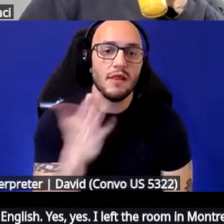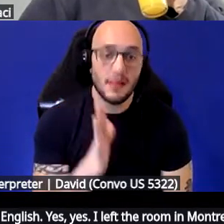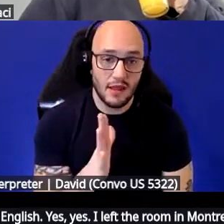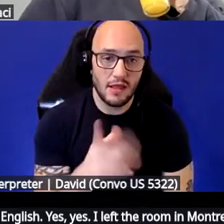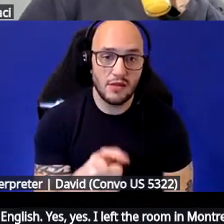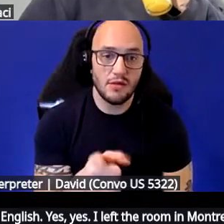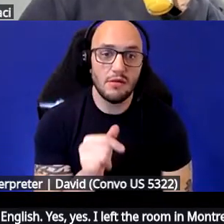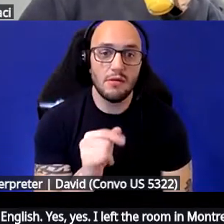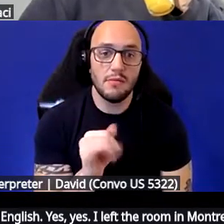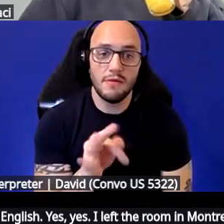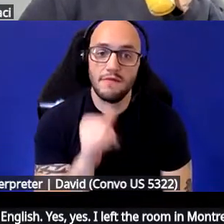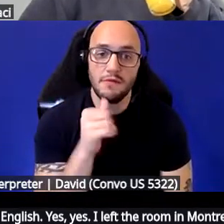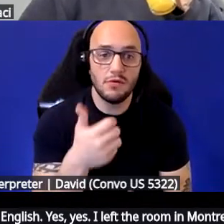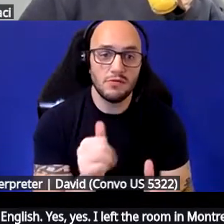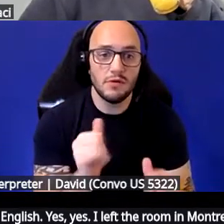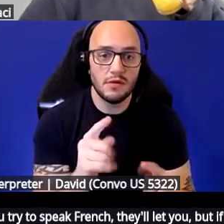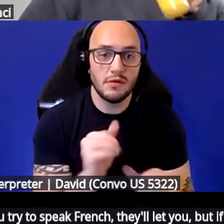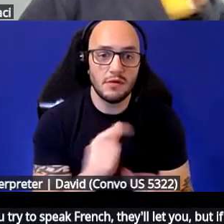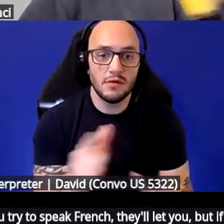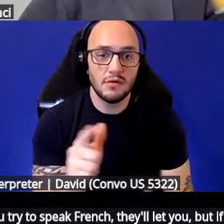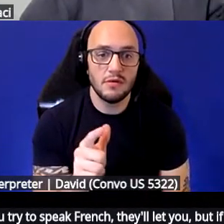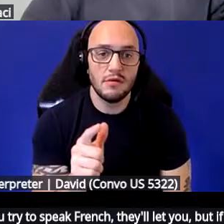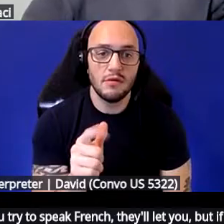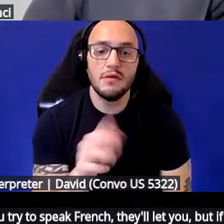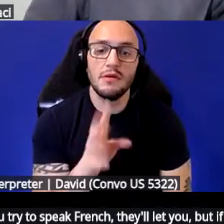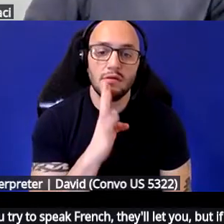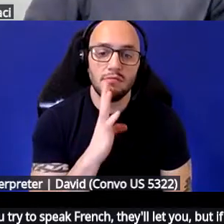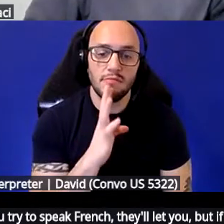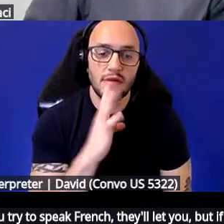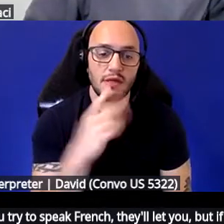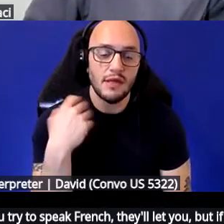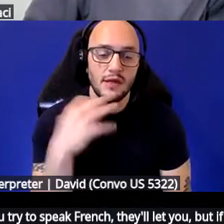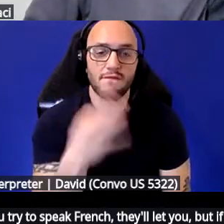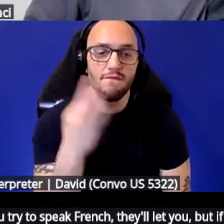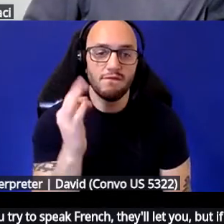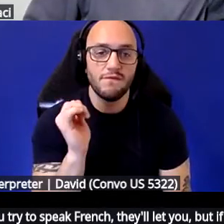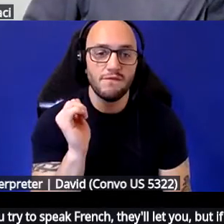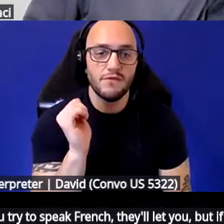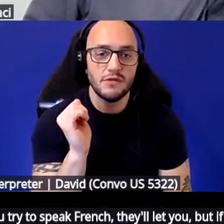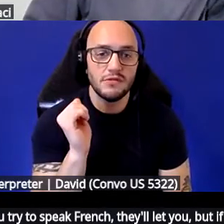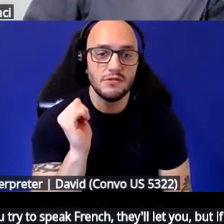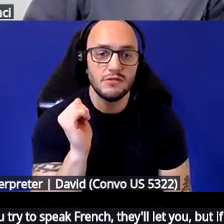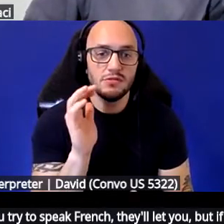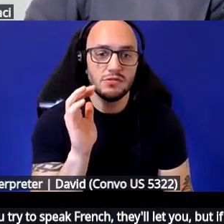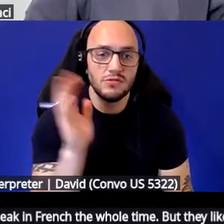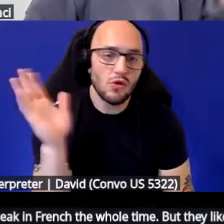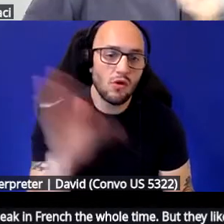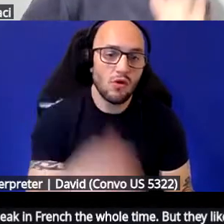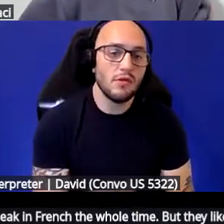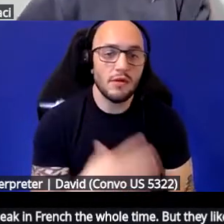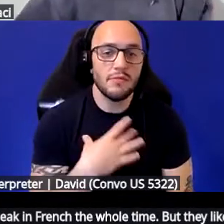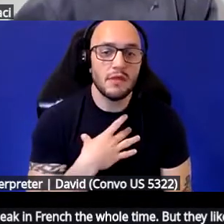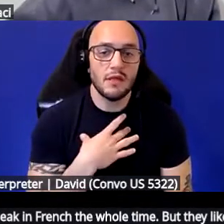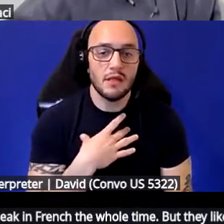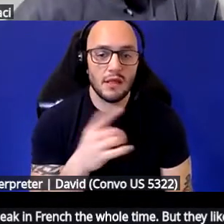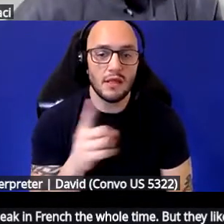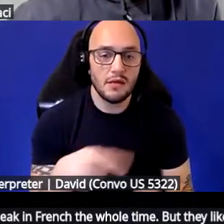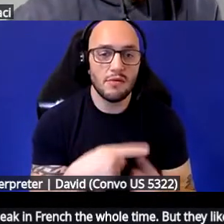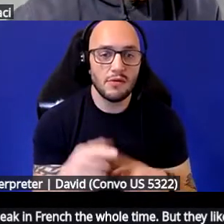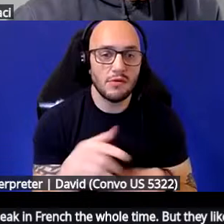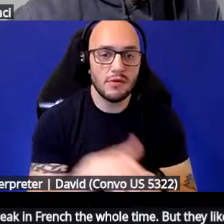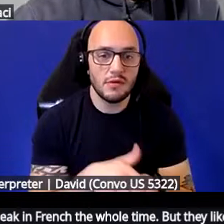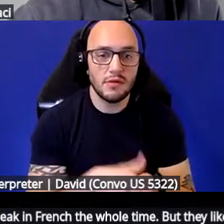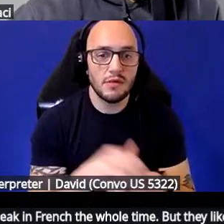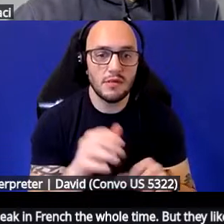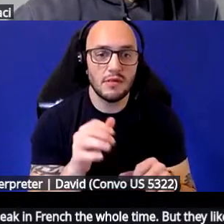don't try at all, then they speak in French the whole time. But they like it when you're English, so that they always say, can you